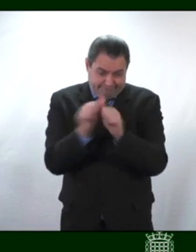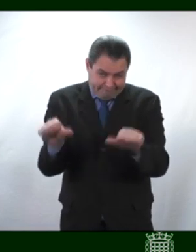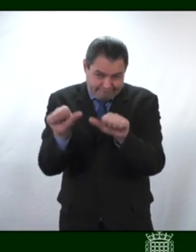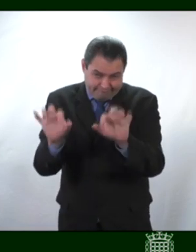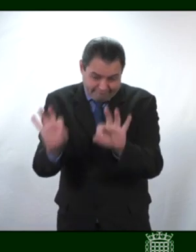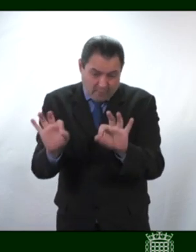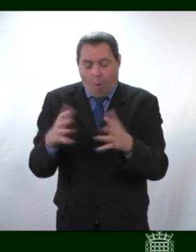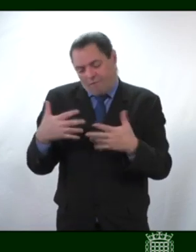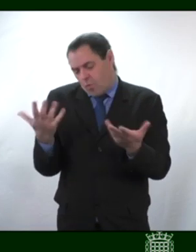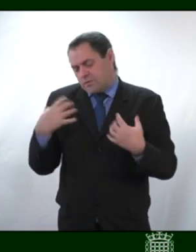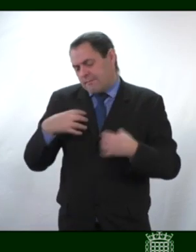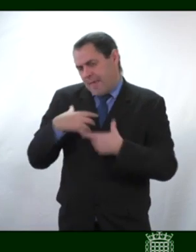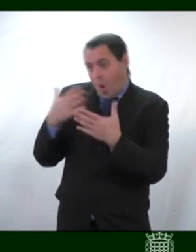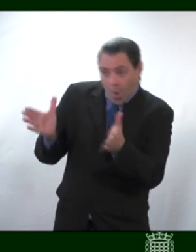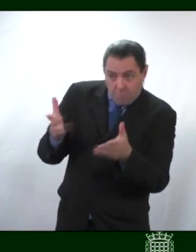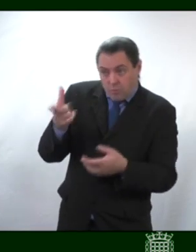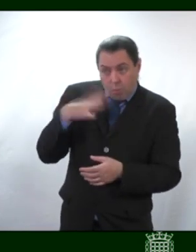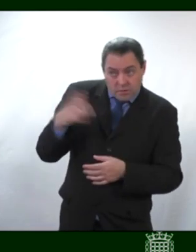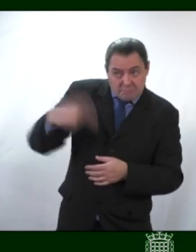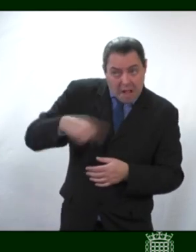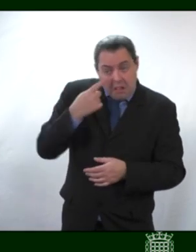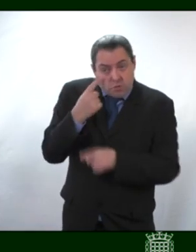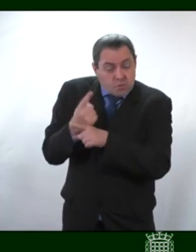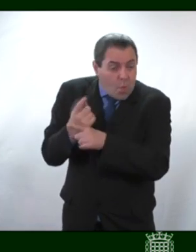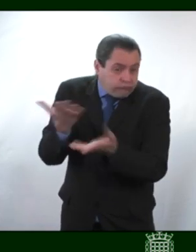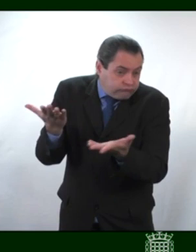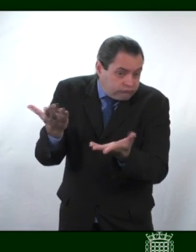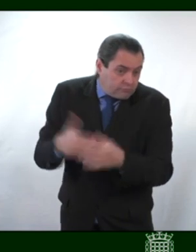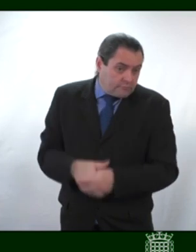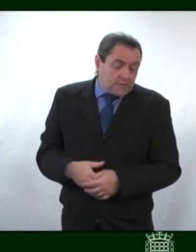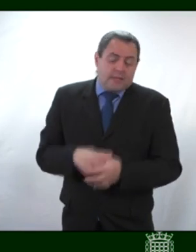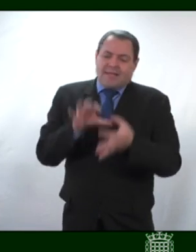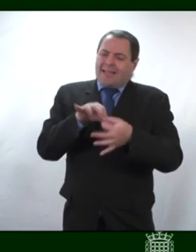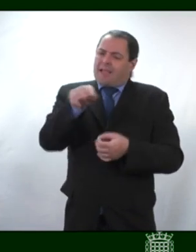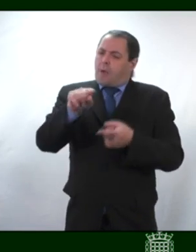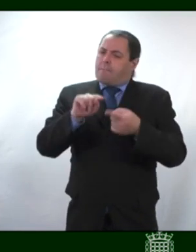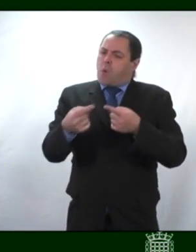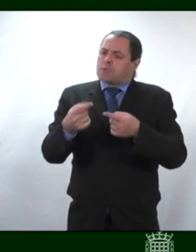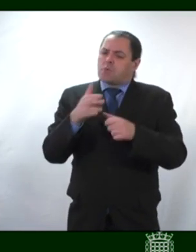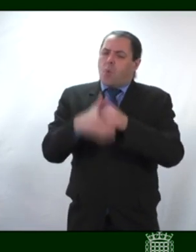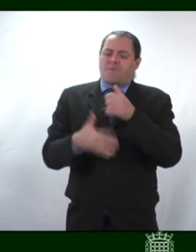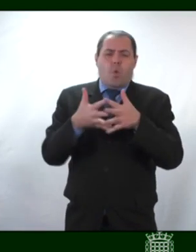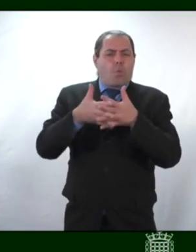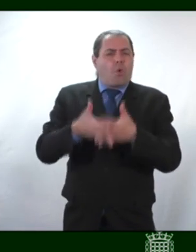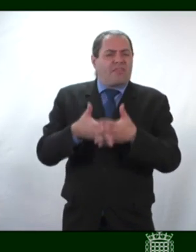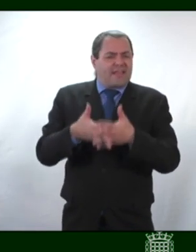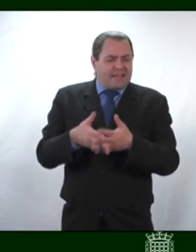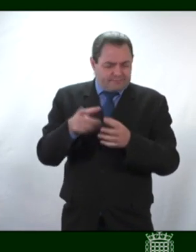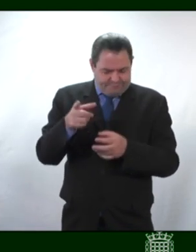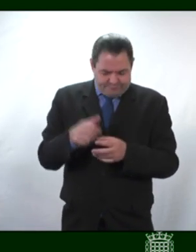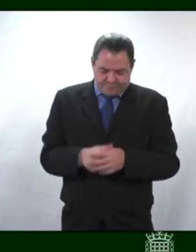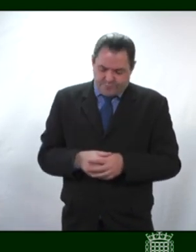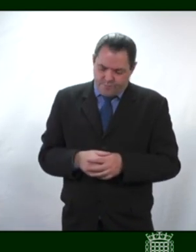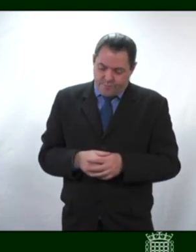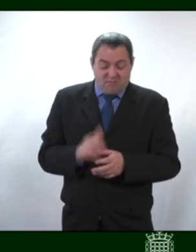offer remains open for the Mayor if he wants to return to the table. On the point about the testing in Worthing,